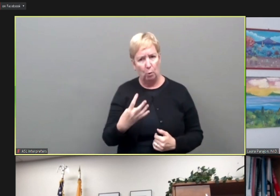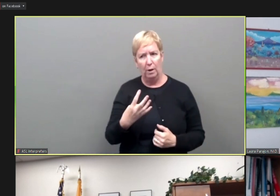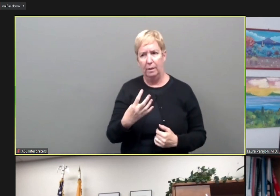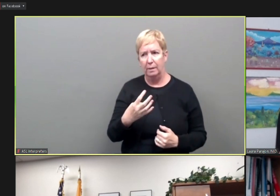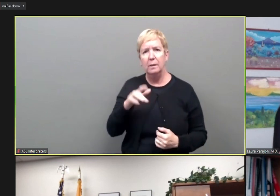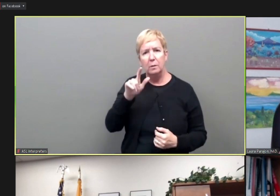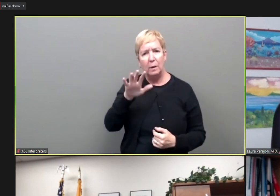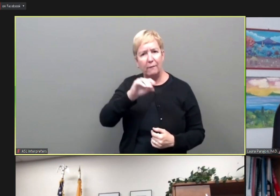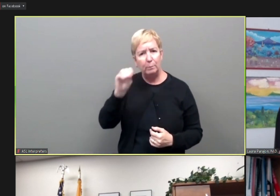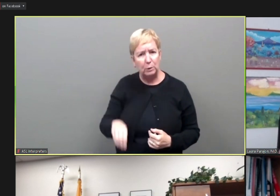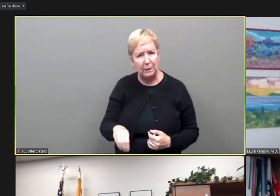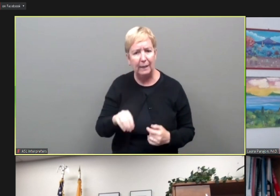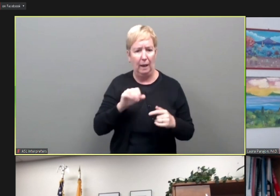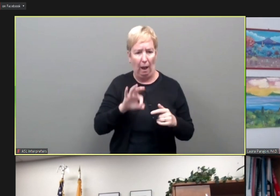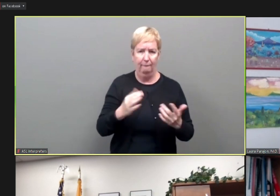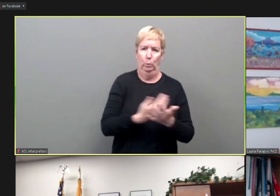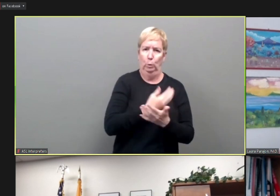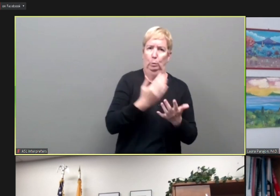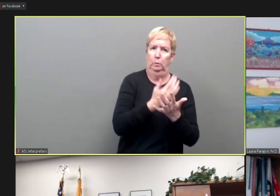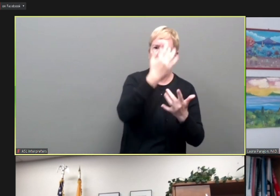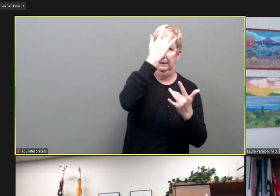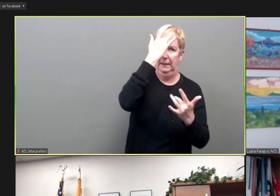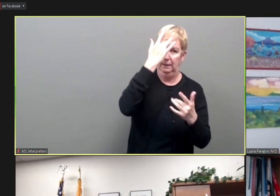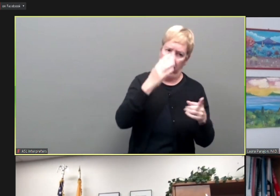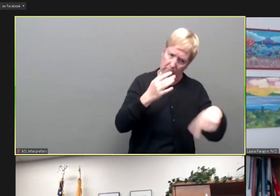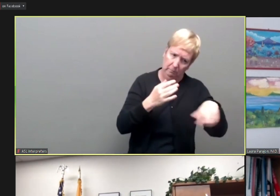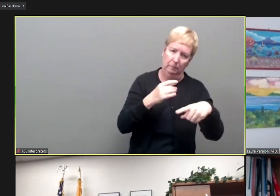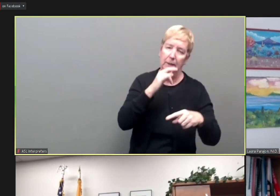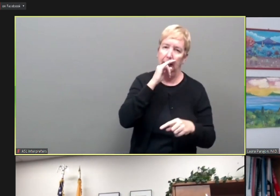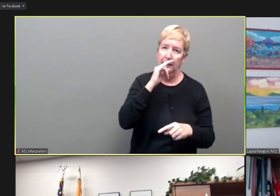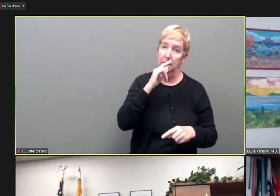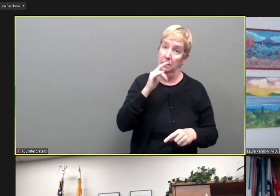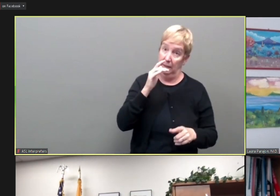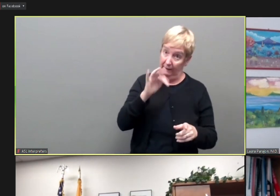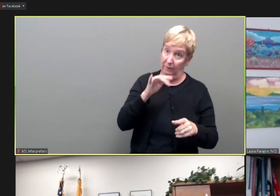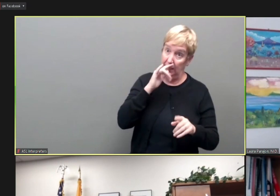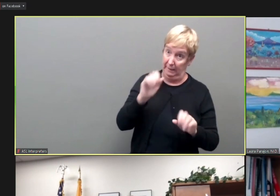infections recently. Hoping you guys can address that. Thank you.